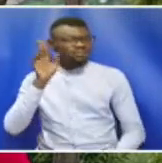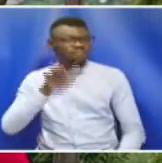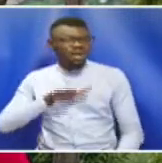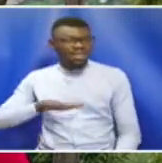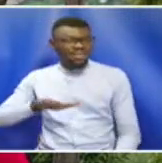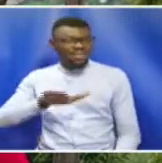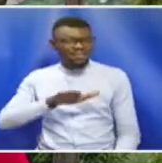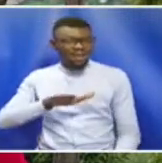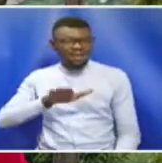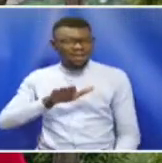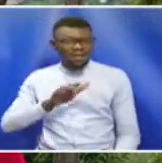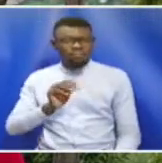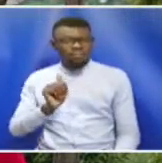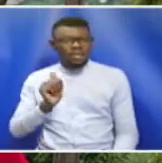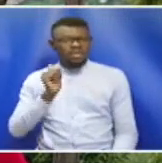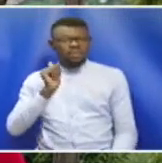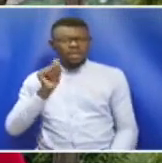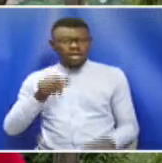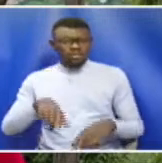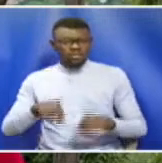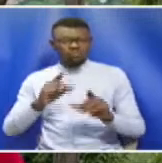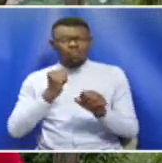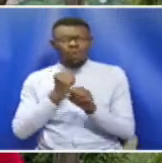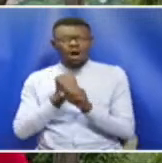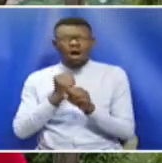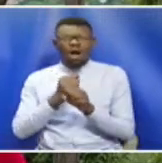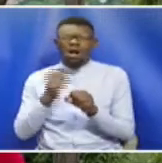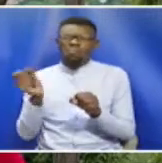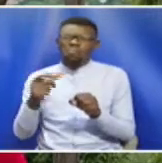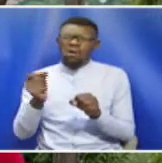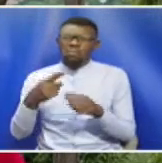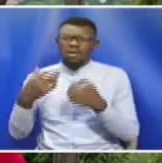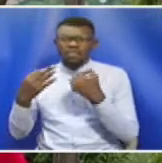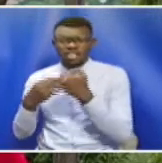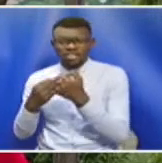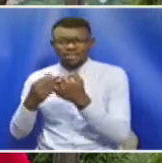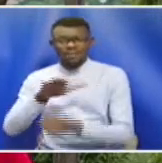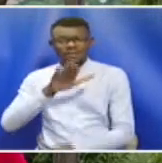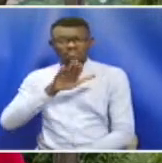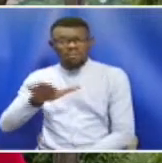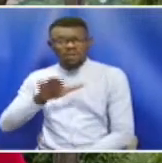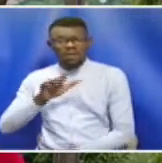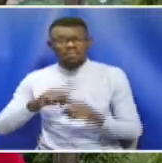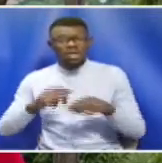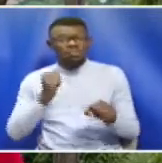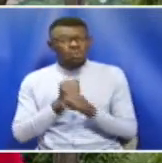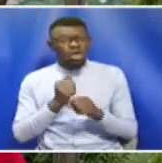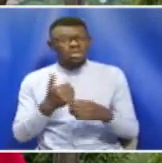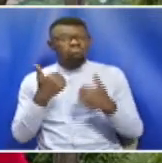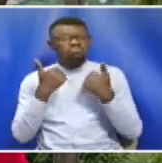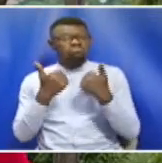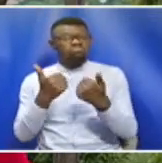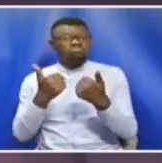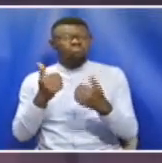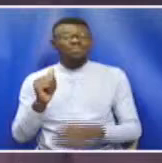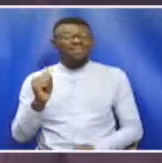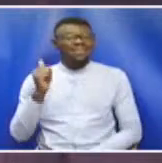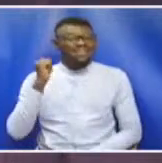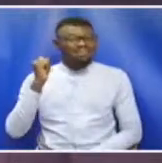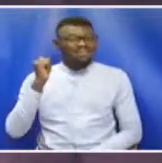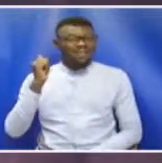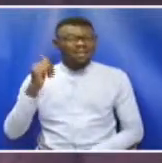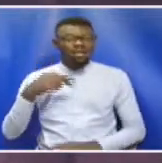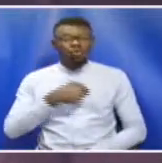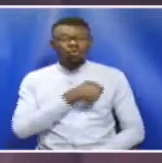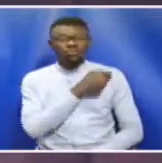the 8 months, he left a mark. He is the one who set up the foundation of the current Nyamira Level 5.